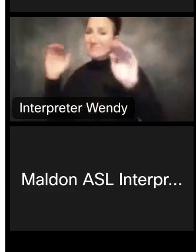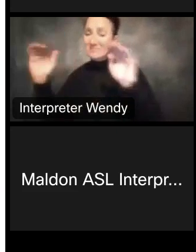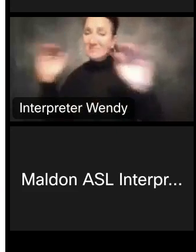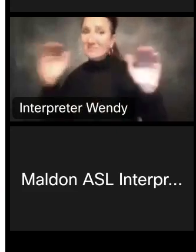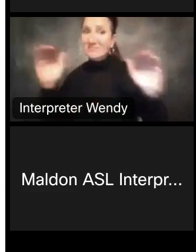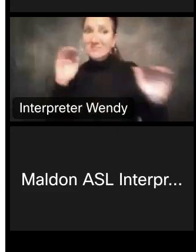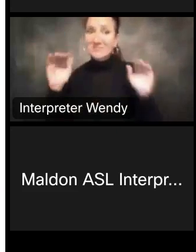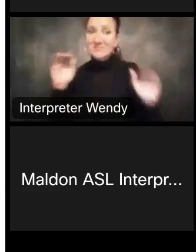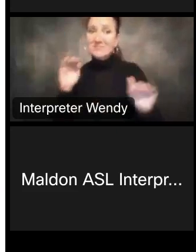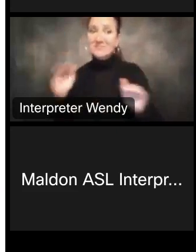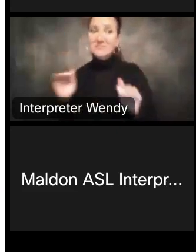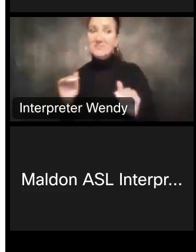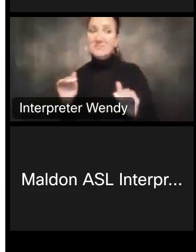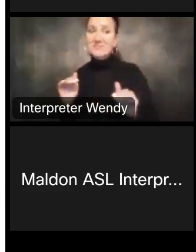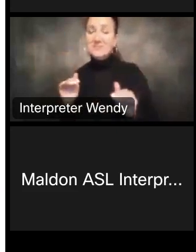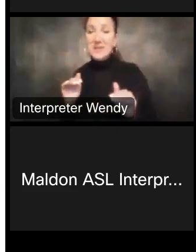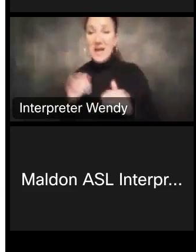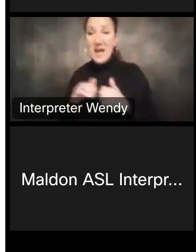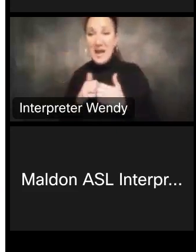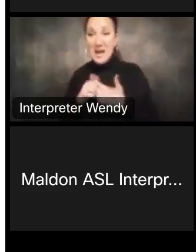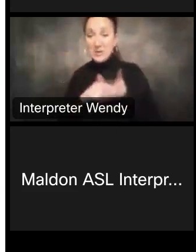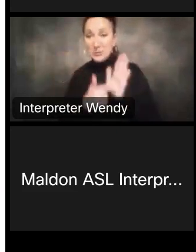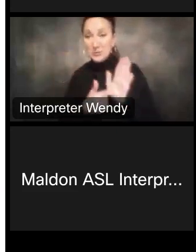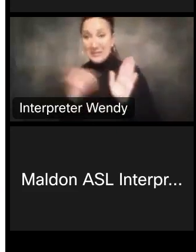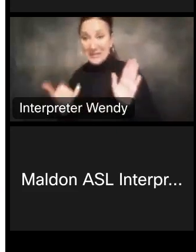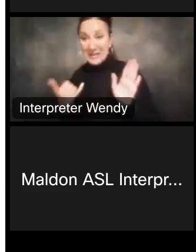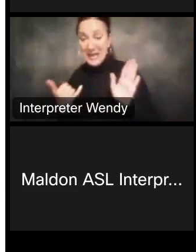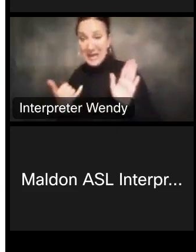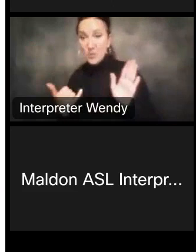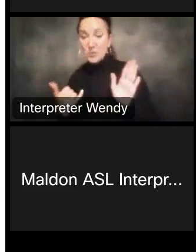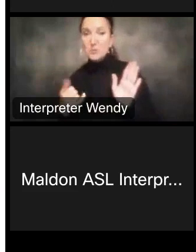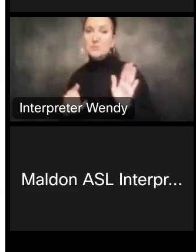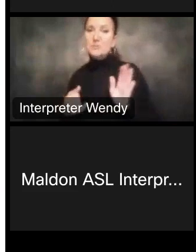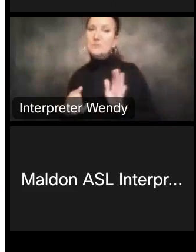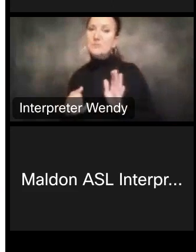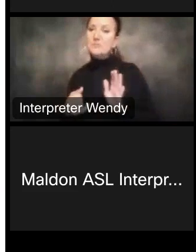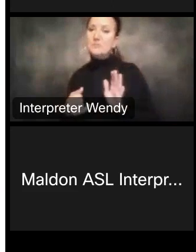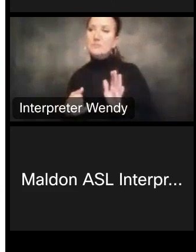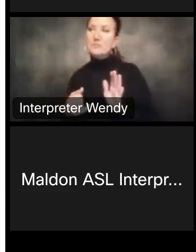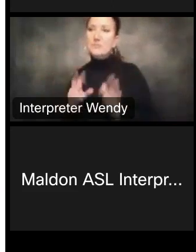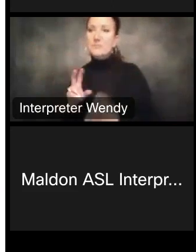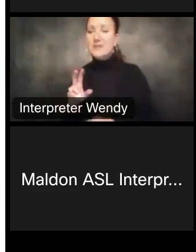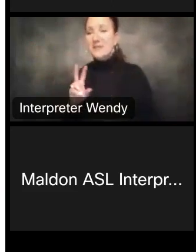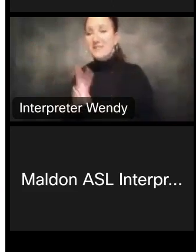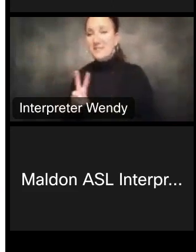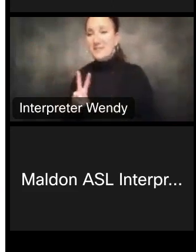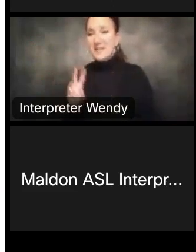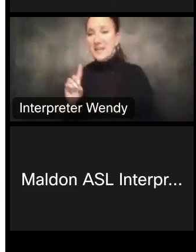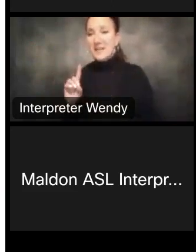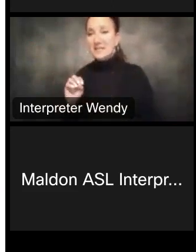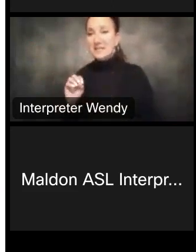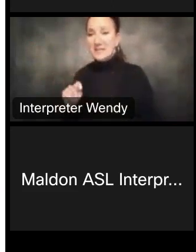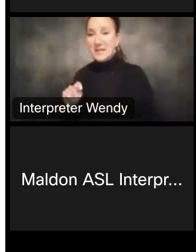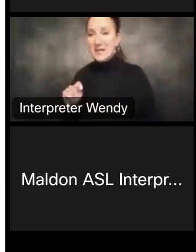the way WMATA works and is basically and DDOT is that we have to have